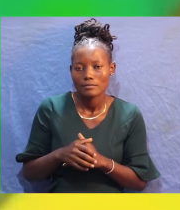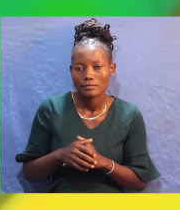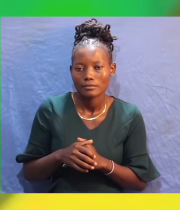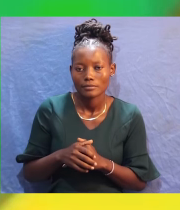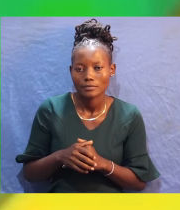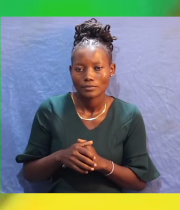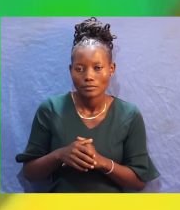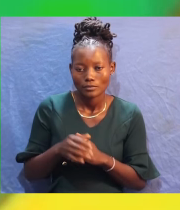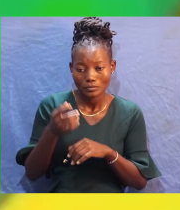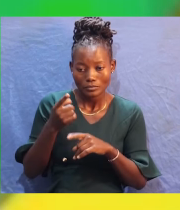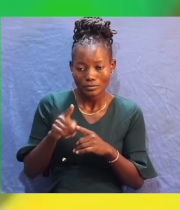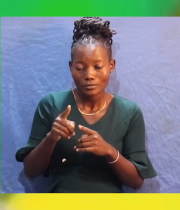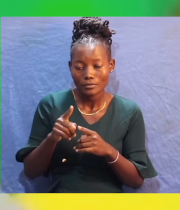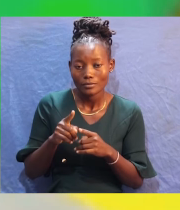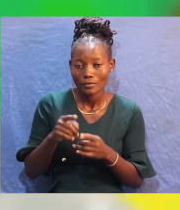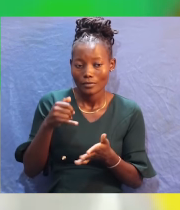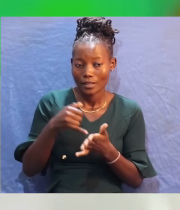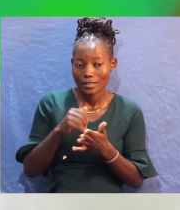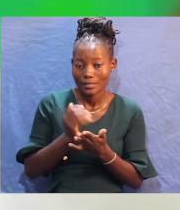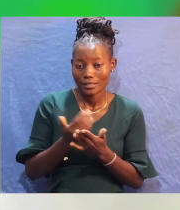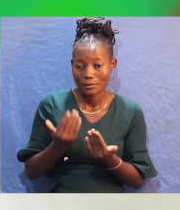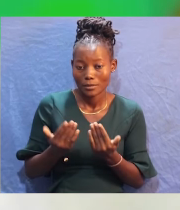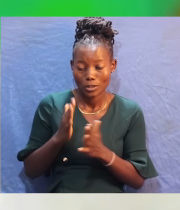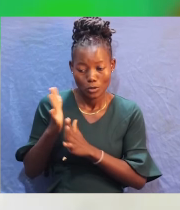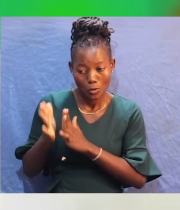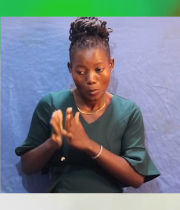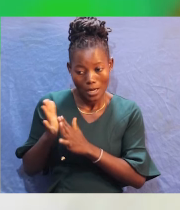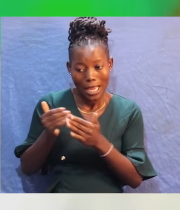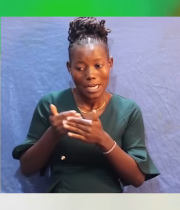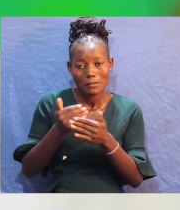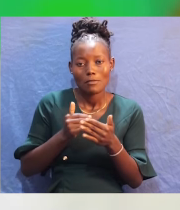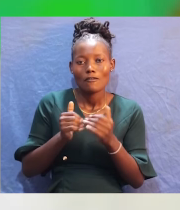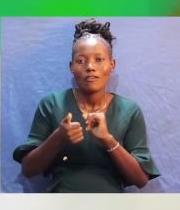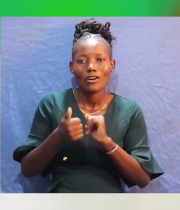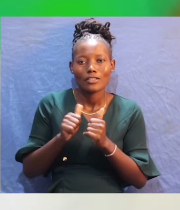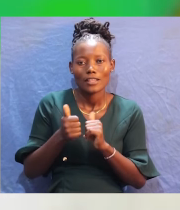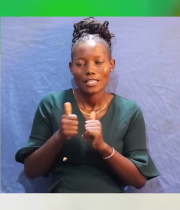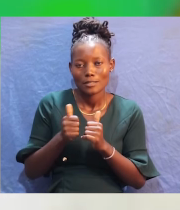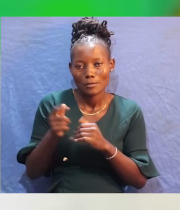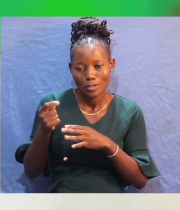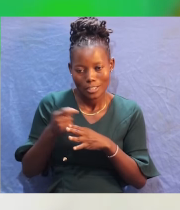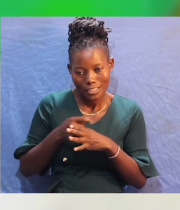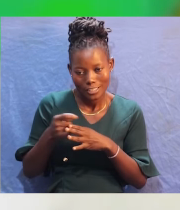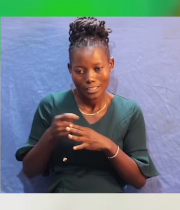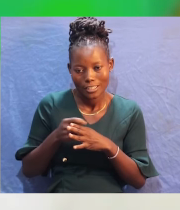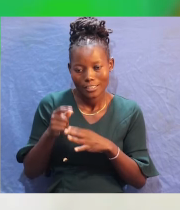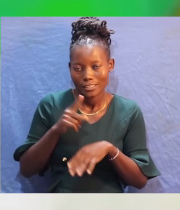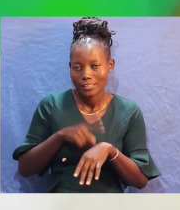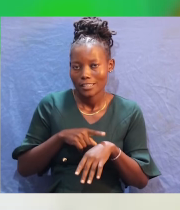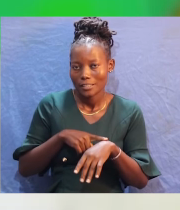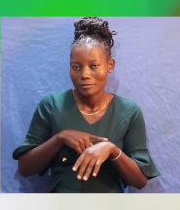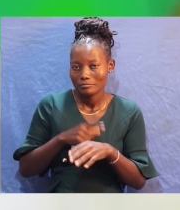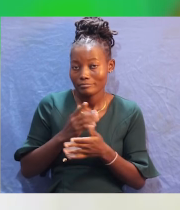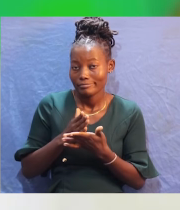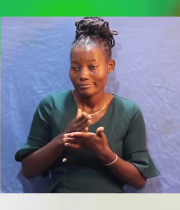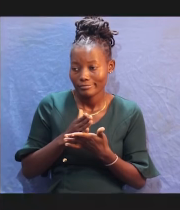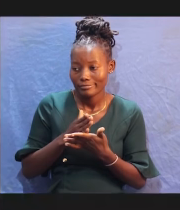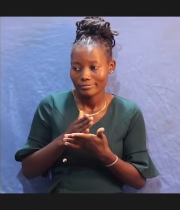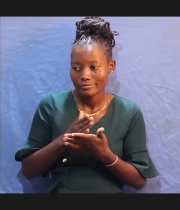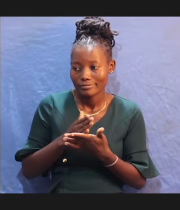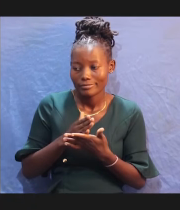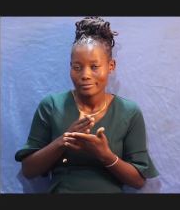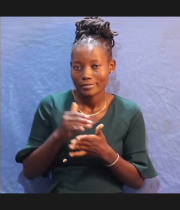So it's something you plan way before the sports training session. So it's